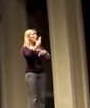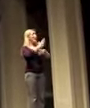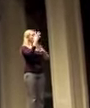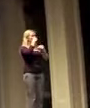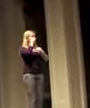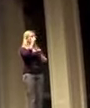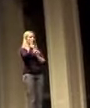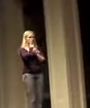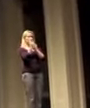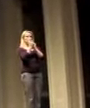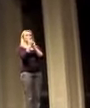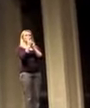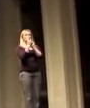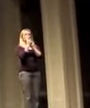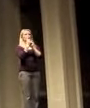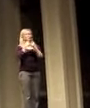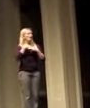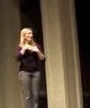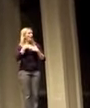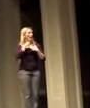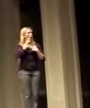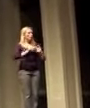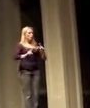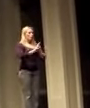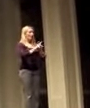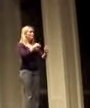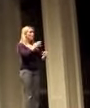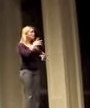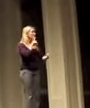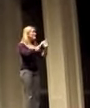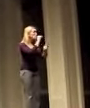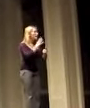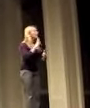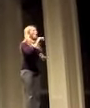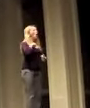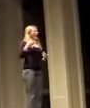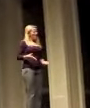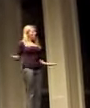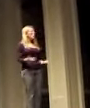poetry slam." But see, I don't go to poetry events to meet women. I go to meet myself.